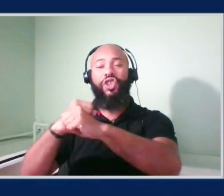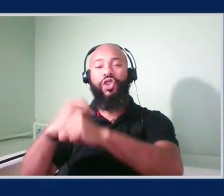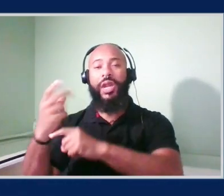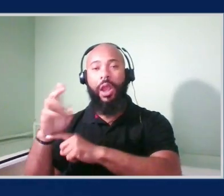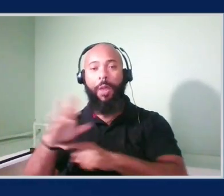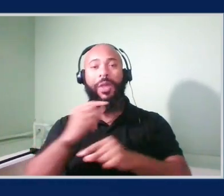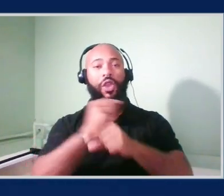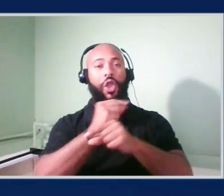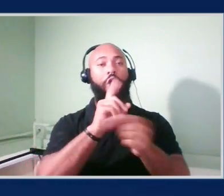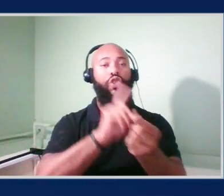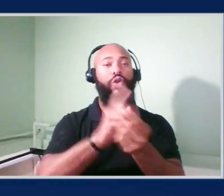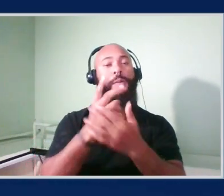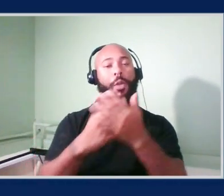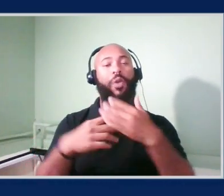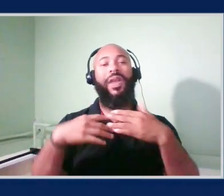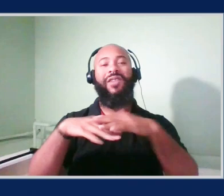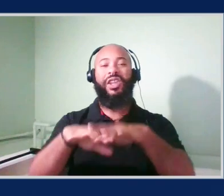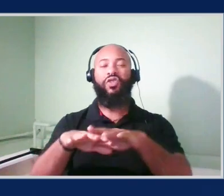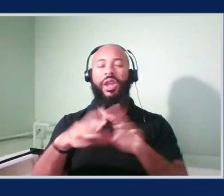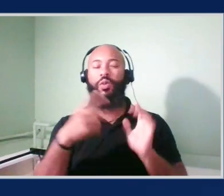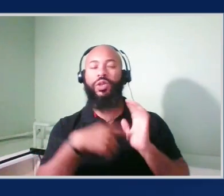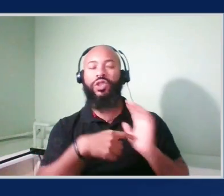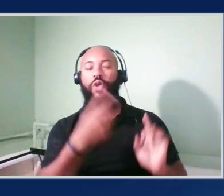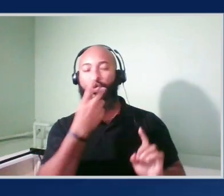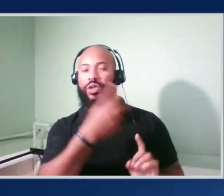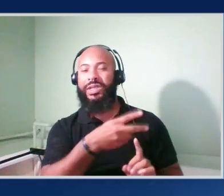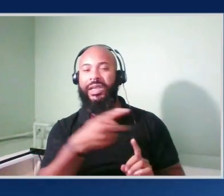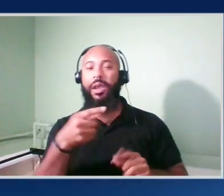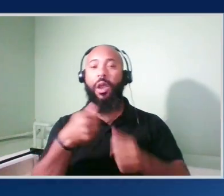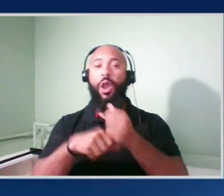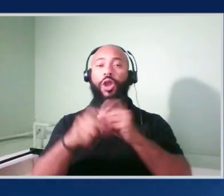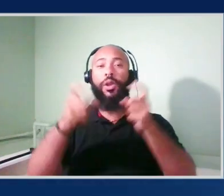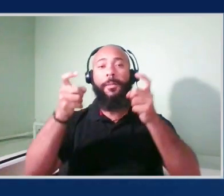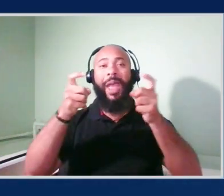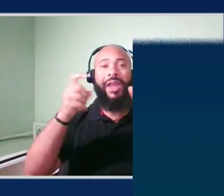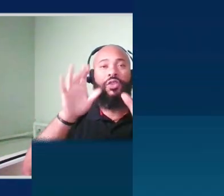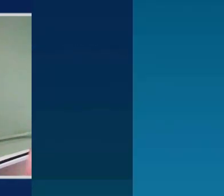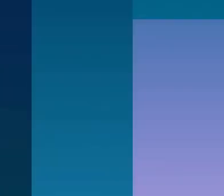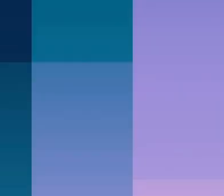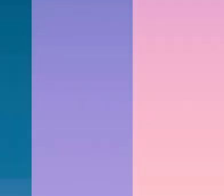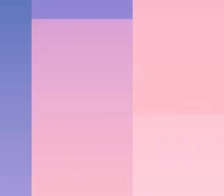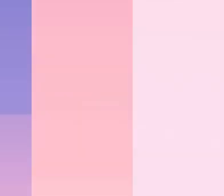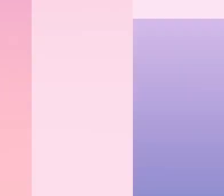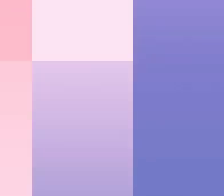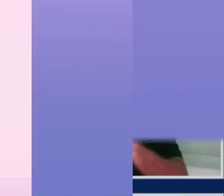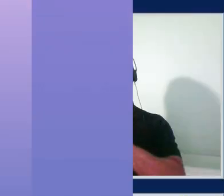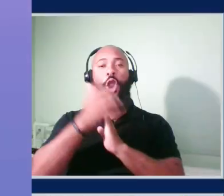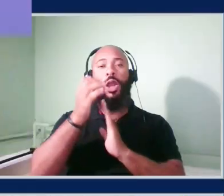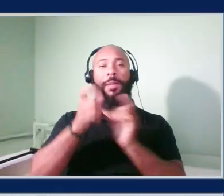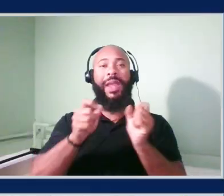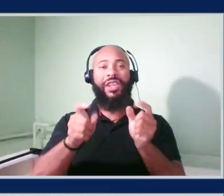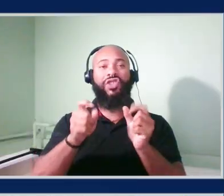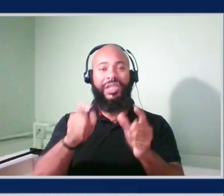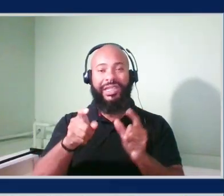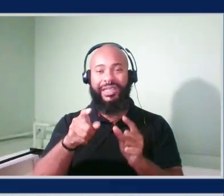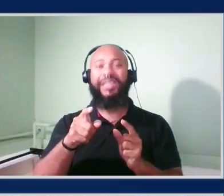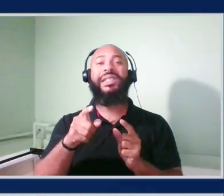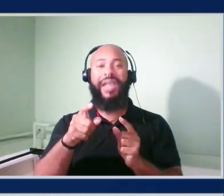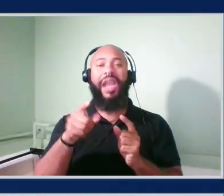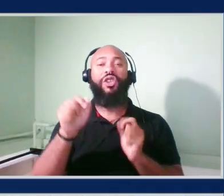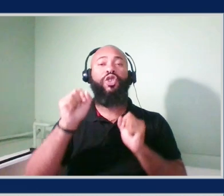here. Under the management, you have automations. And you can essentially